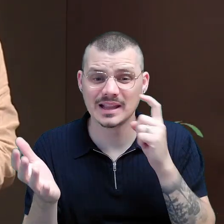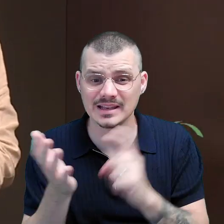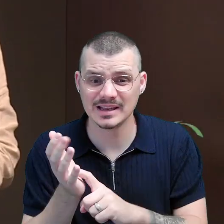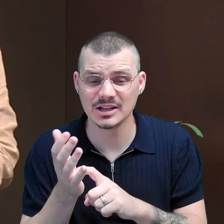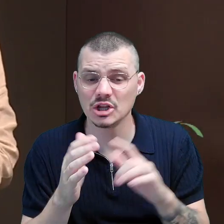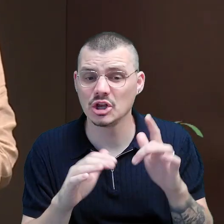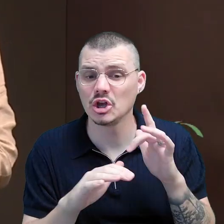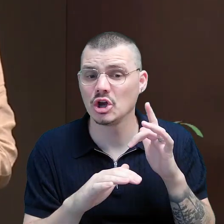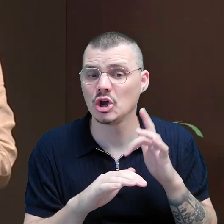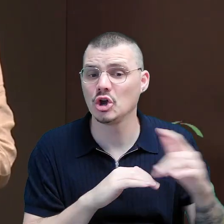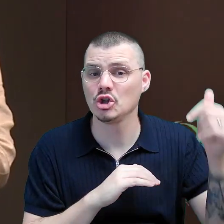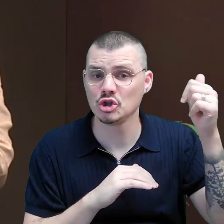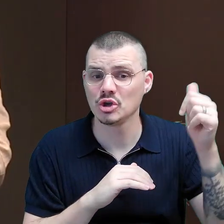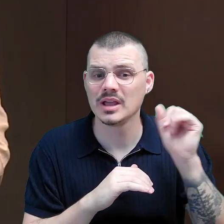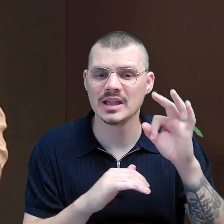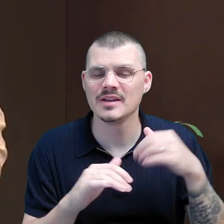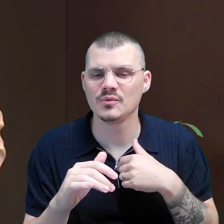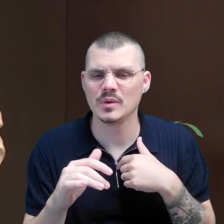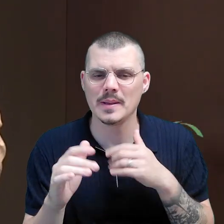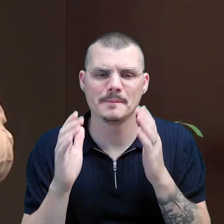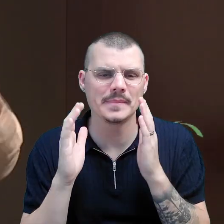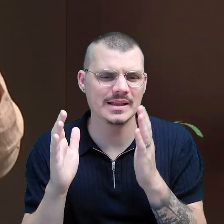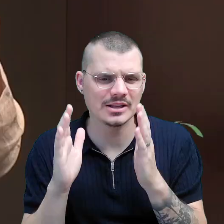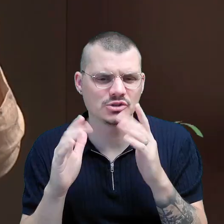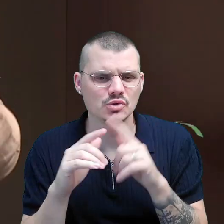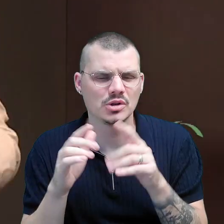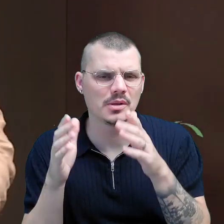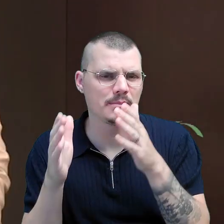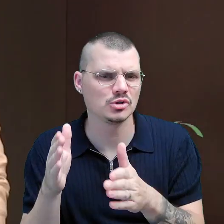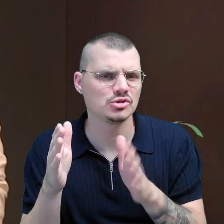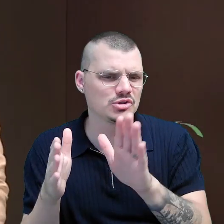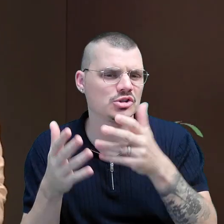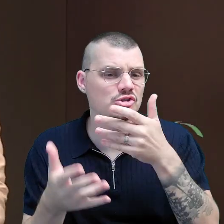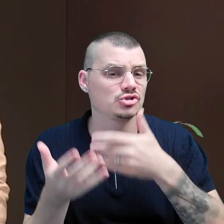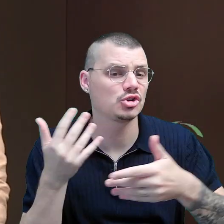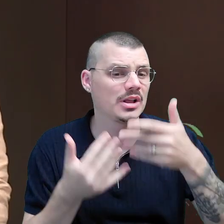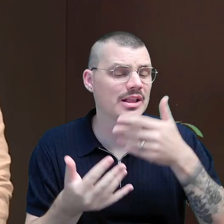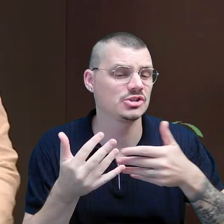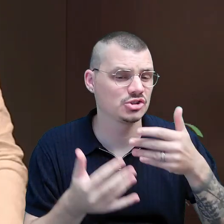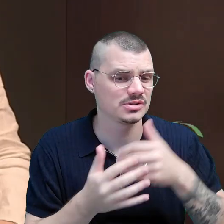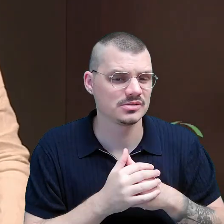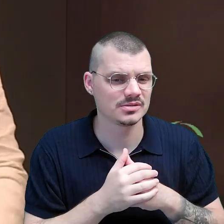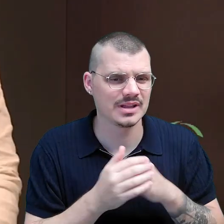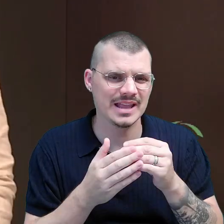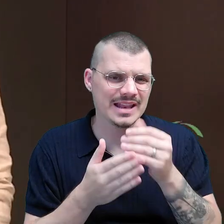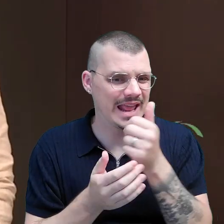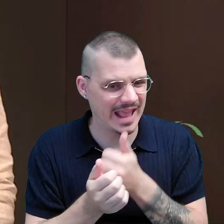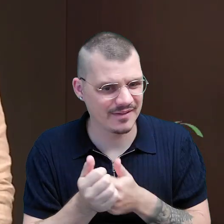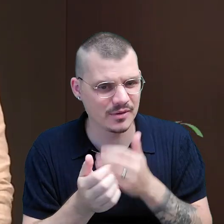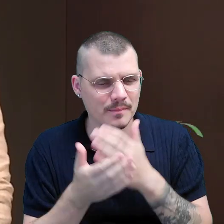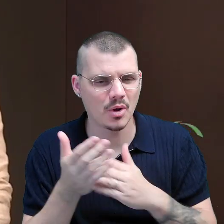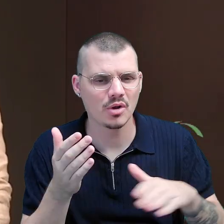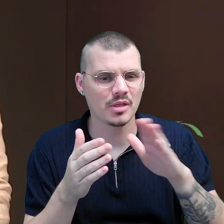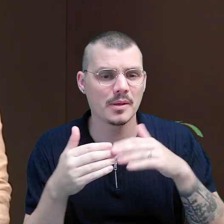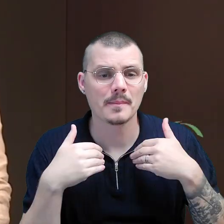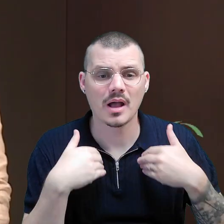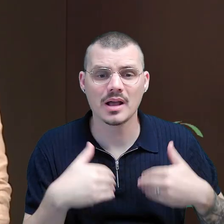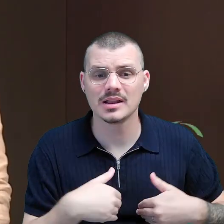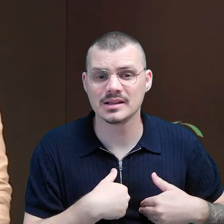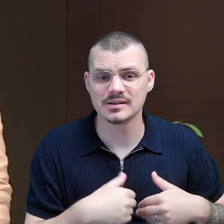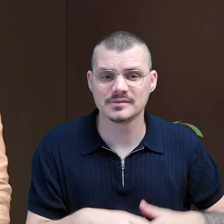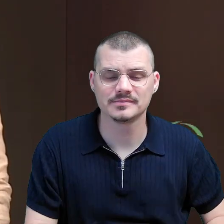much earlier if we pay attention to the person's circulation in every part of their body.